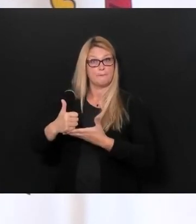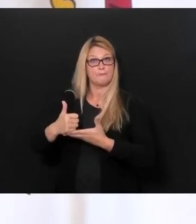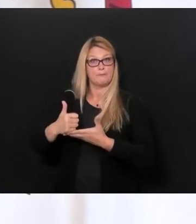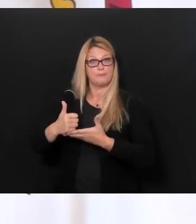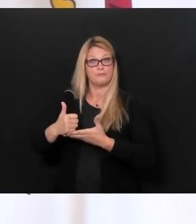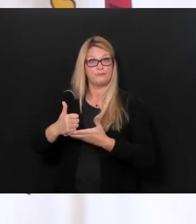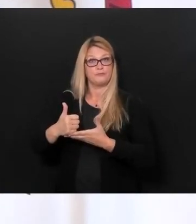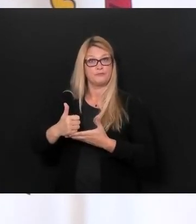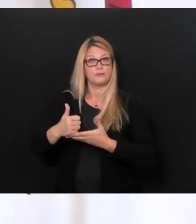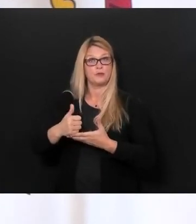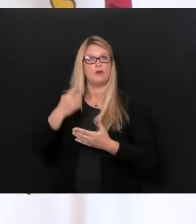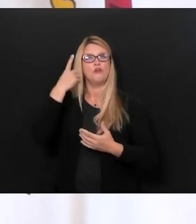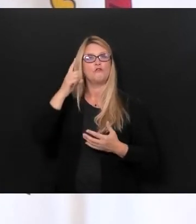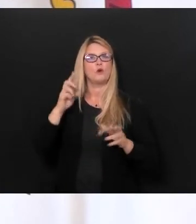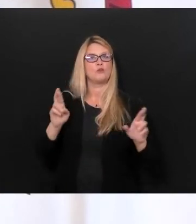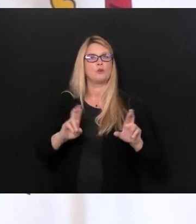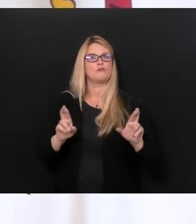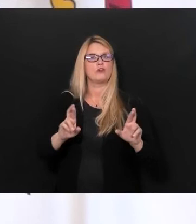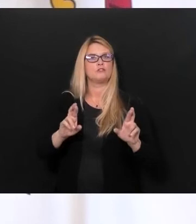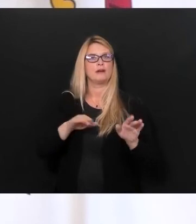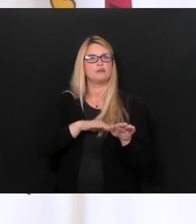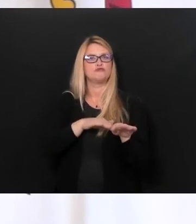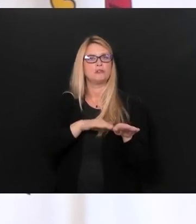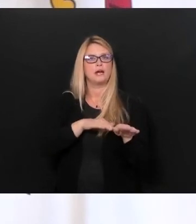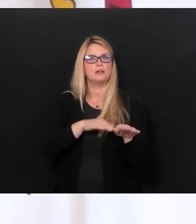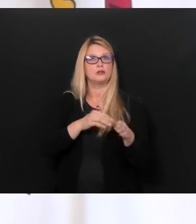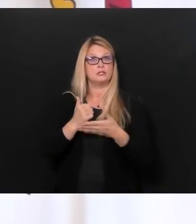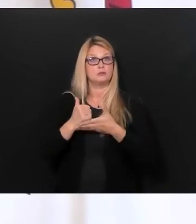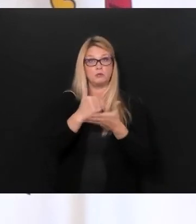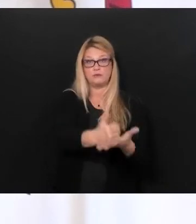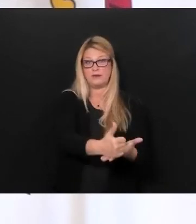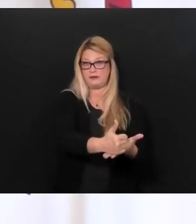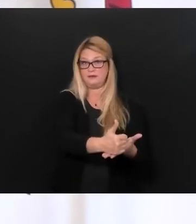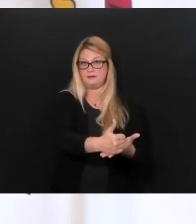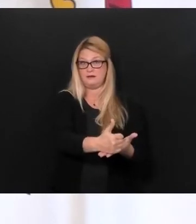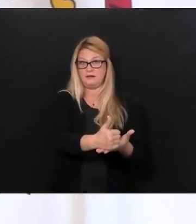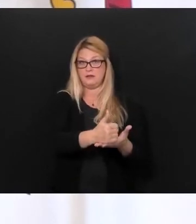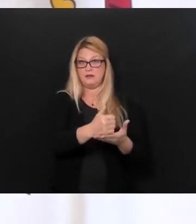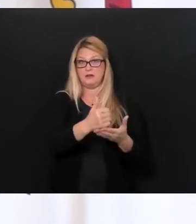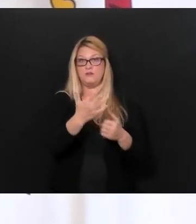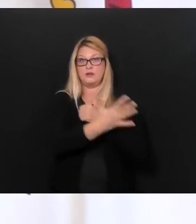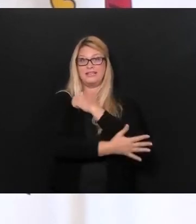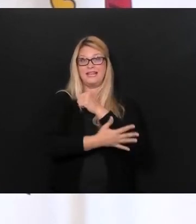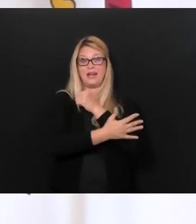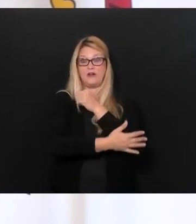for our refrigerated trailer to provide assistance to the county coroner.